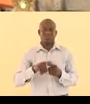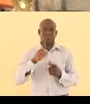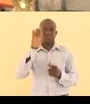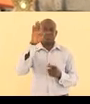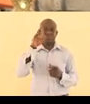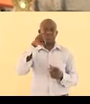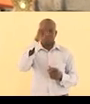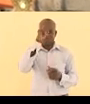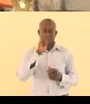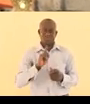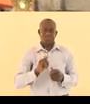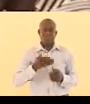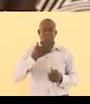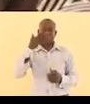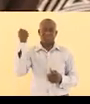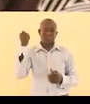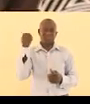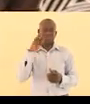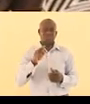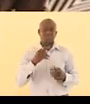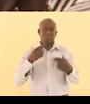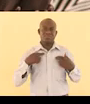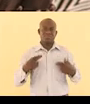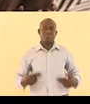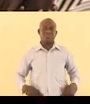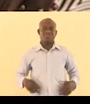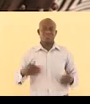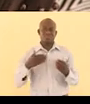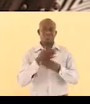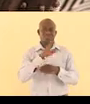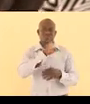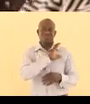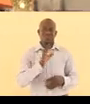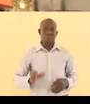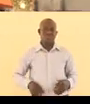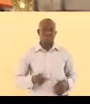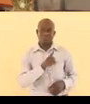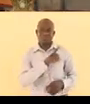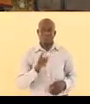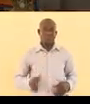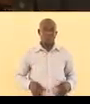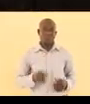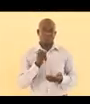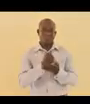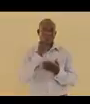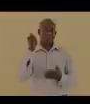to your glory and for the betterment of humanity through Christ our Lord. Amen.